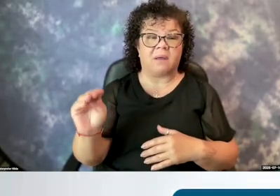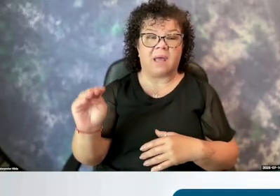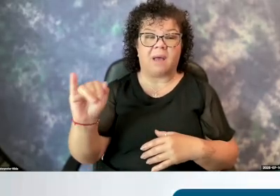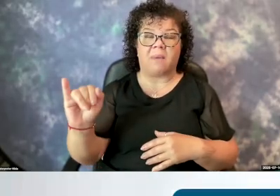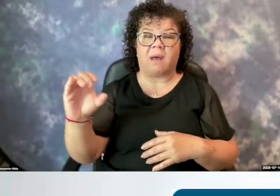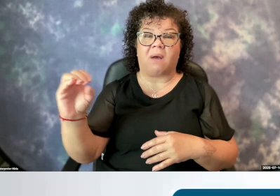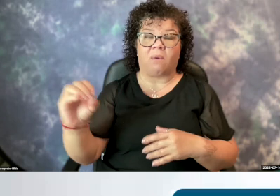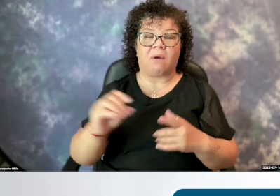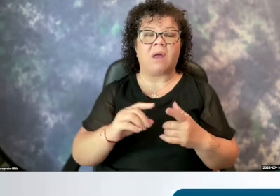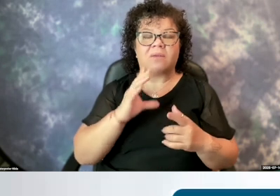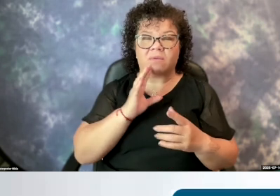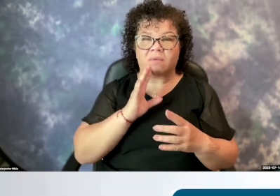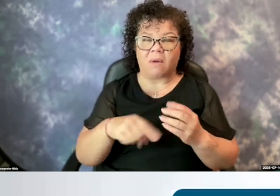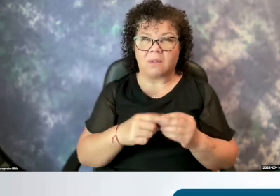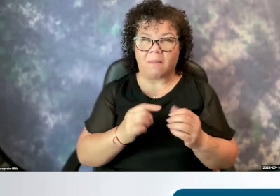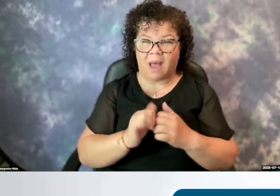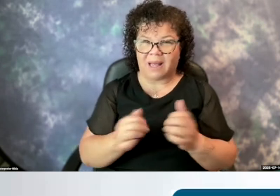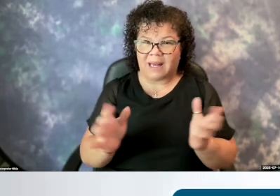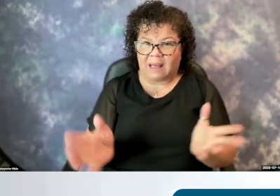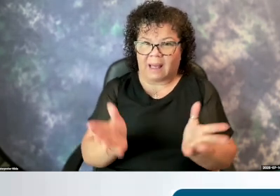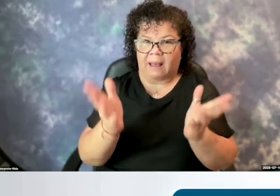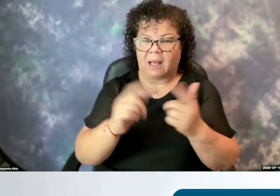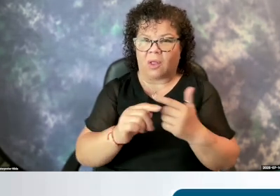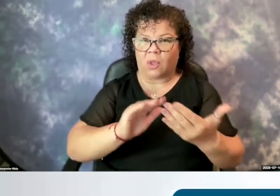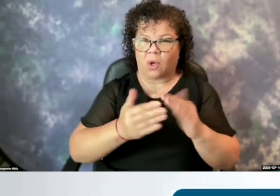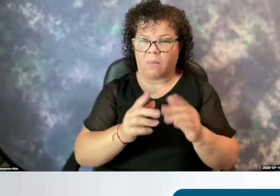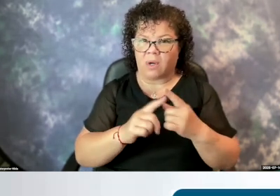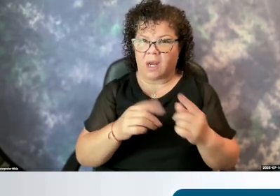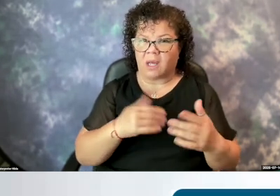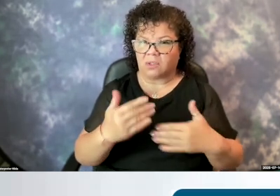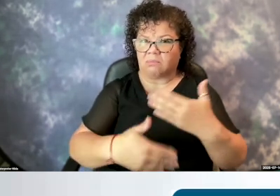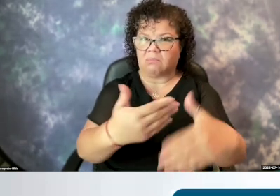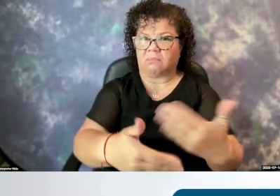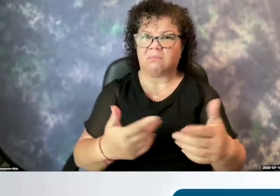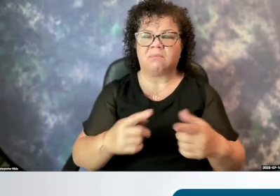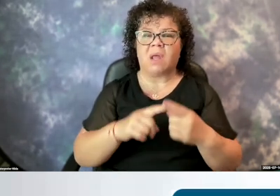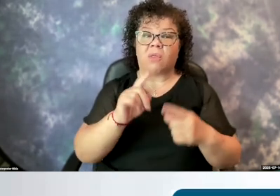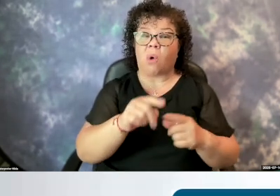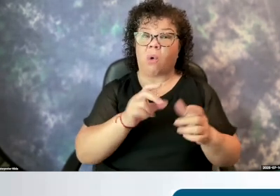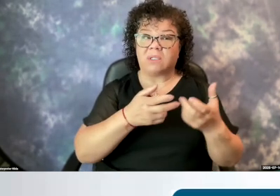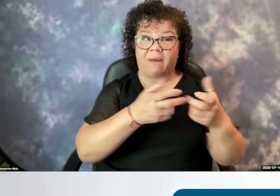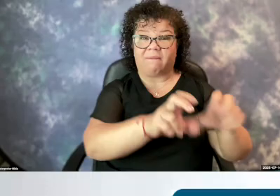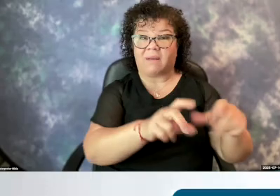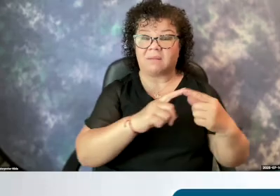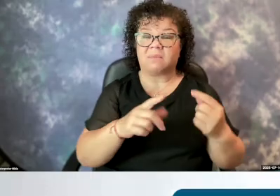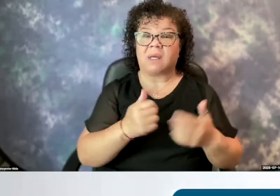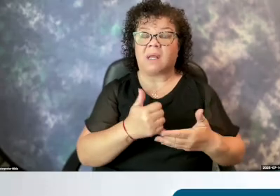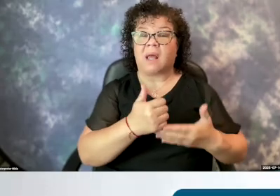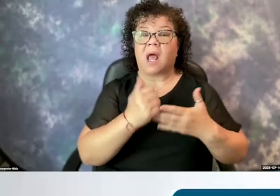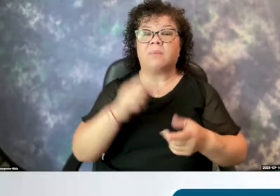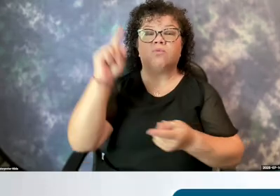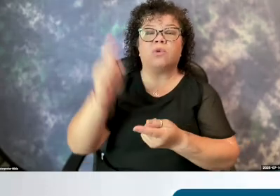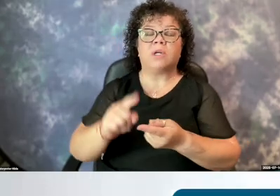Our individual and community mobility incentives help CARB make progress on our institutional goals and help aid California